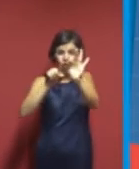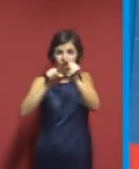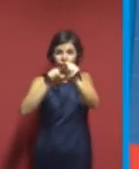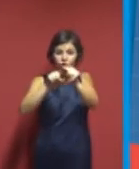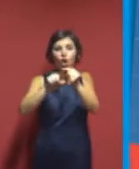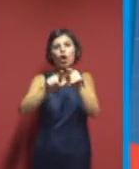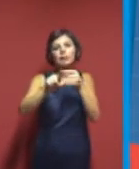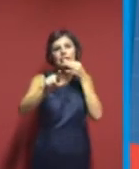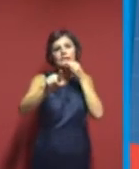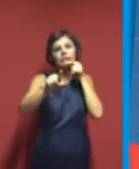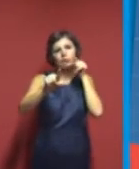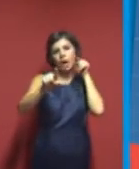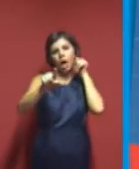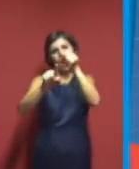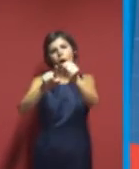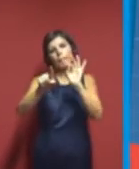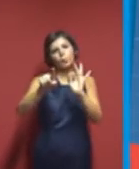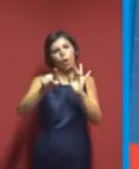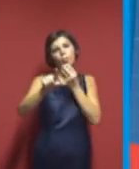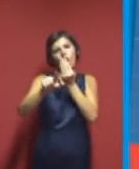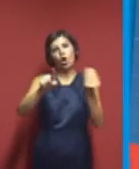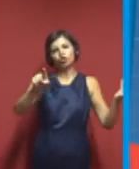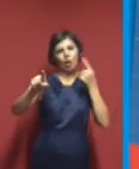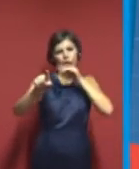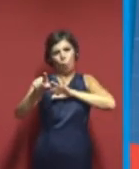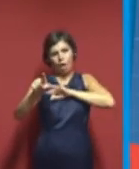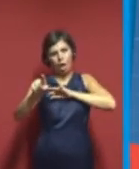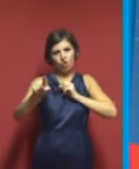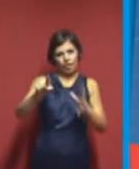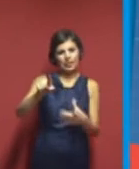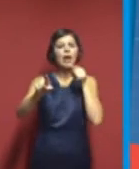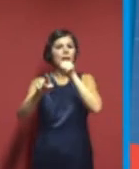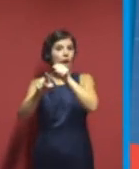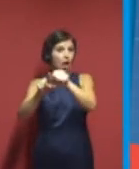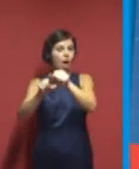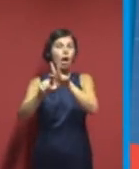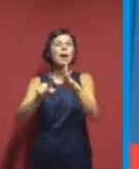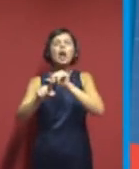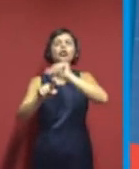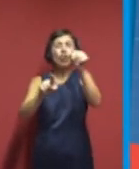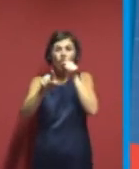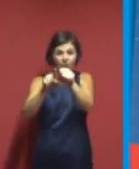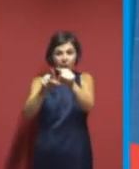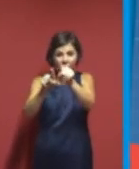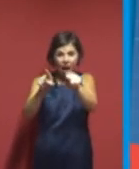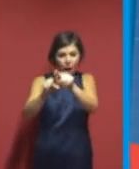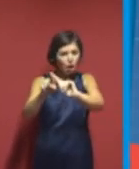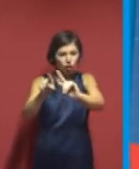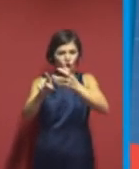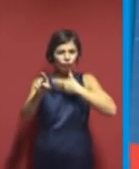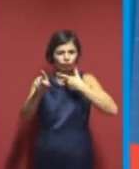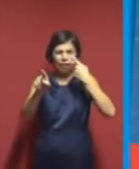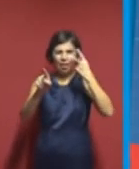some of those in the next 10 minutes to kind of expand your thinking outside this box of what our